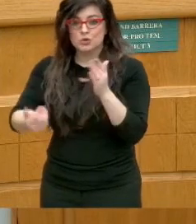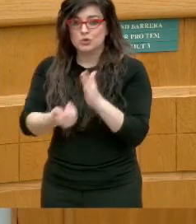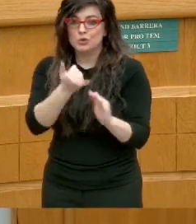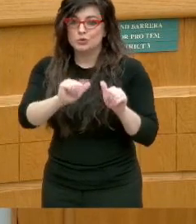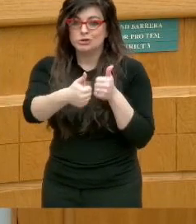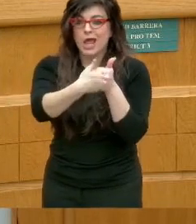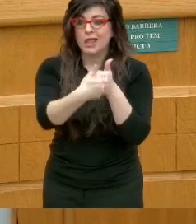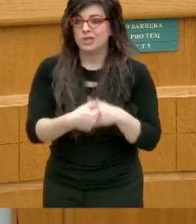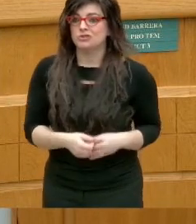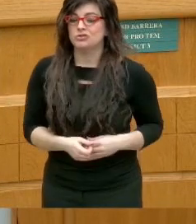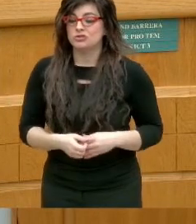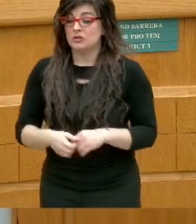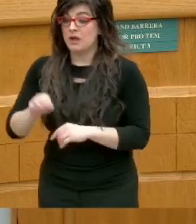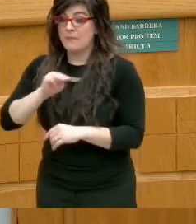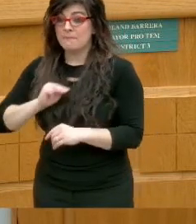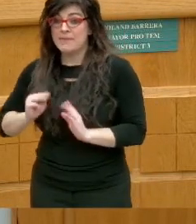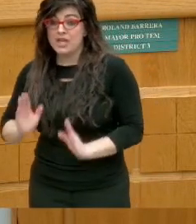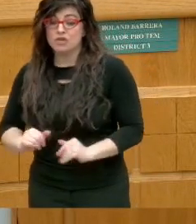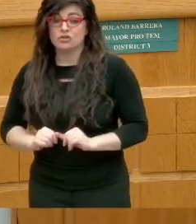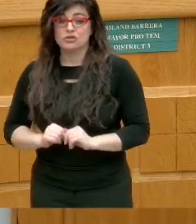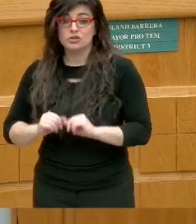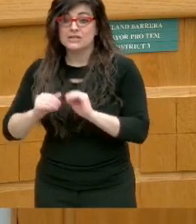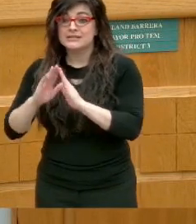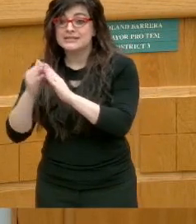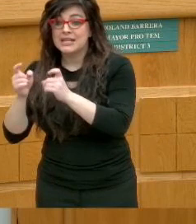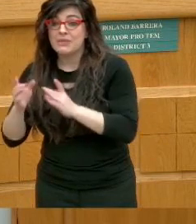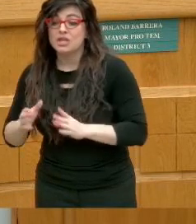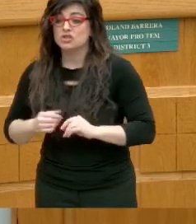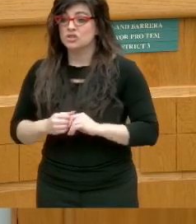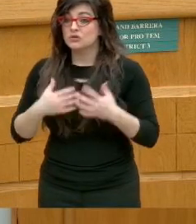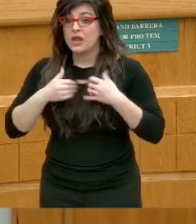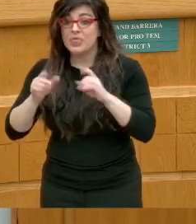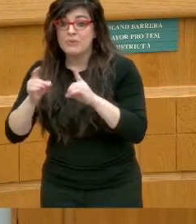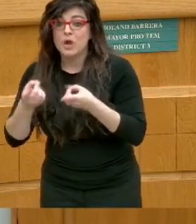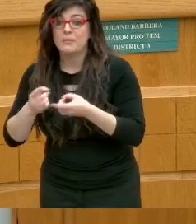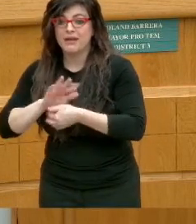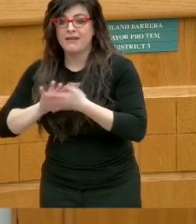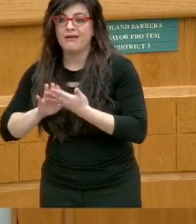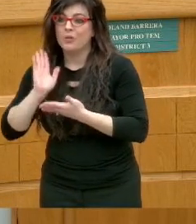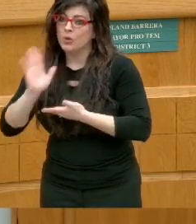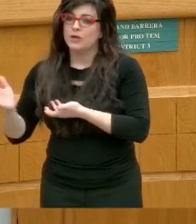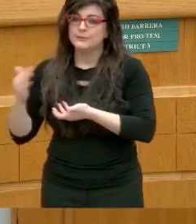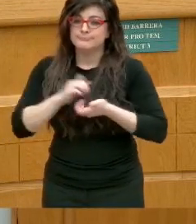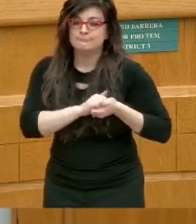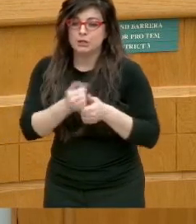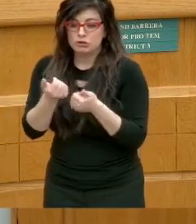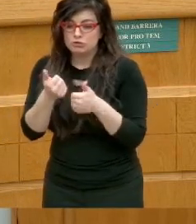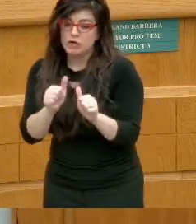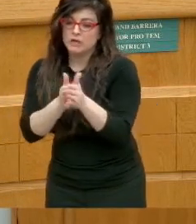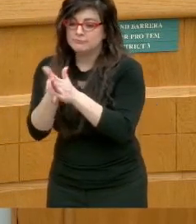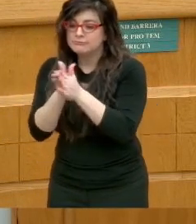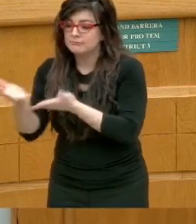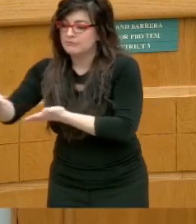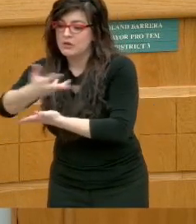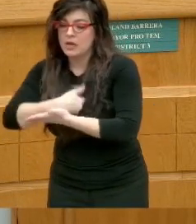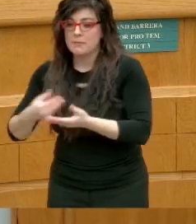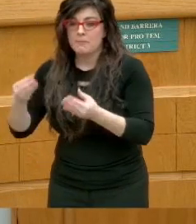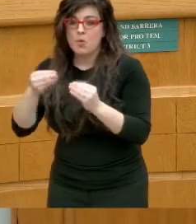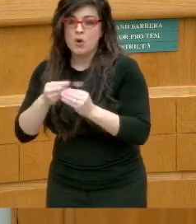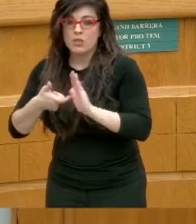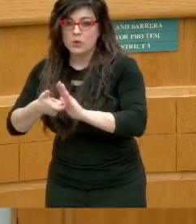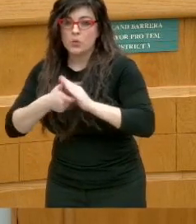manager and the health department, we're going to enhance our ability to get these resources, enhance our testing, enhance contact